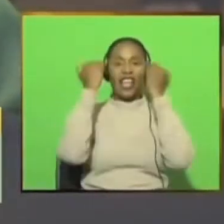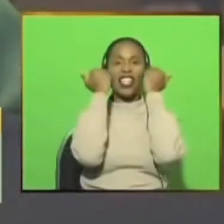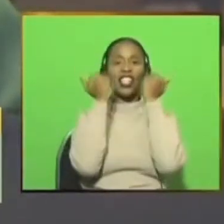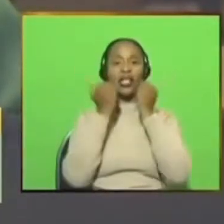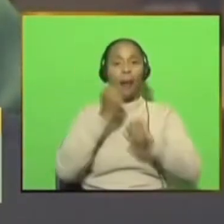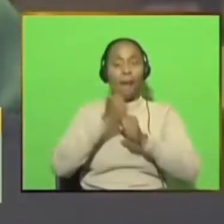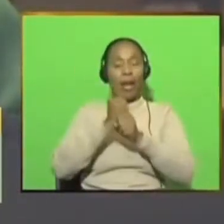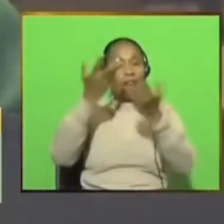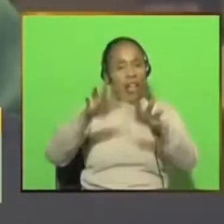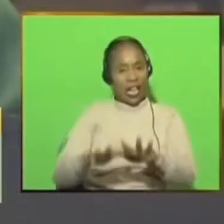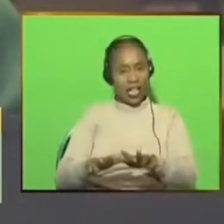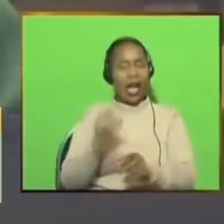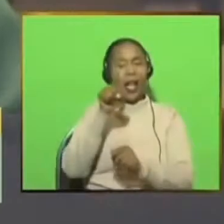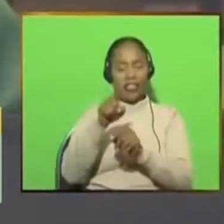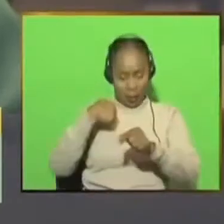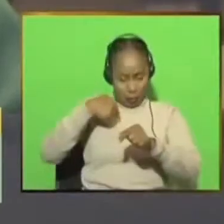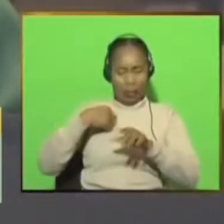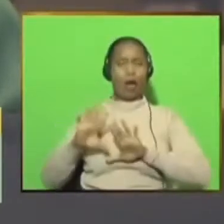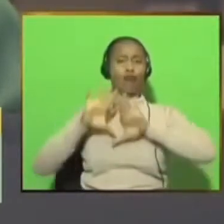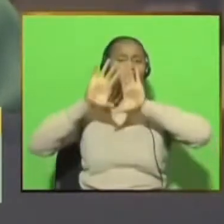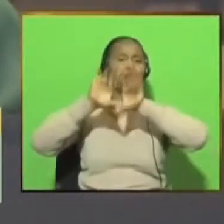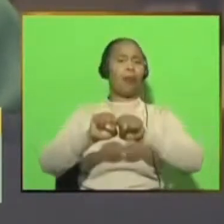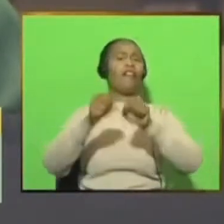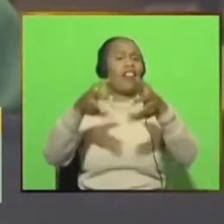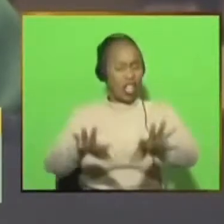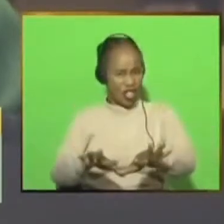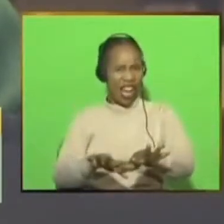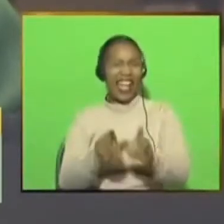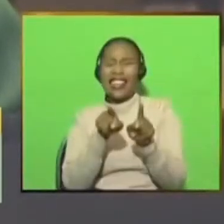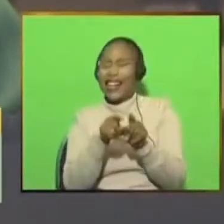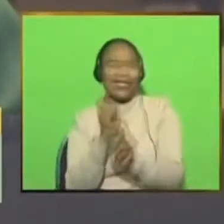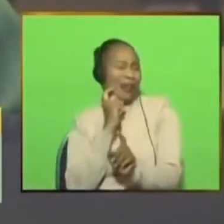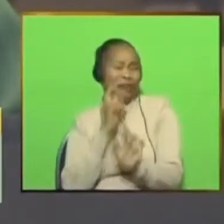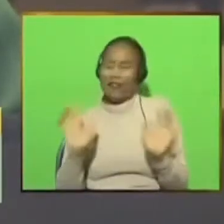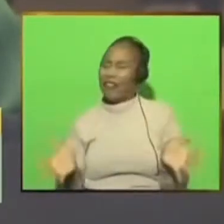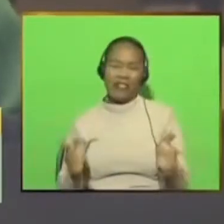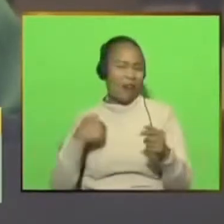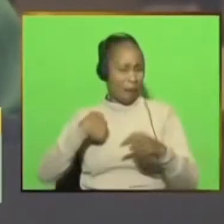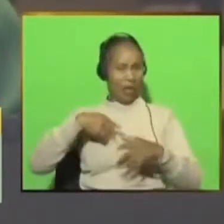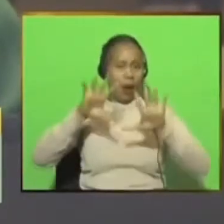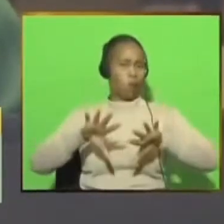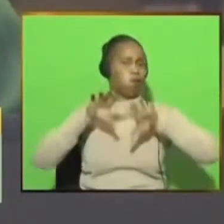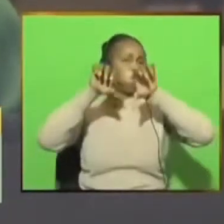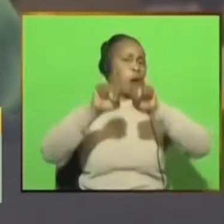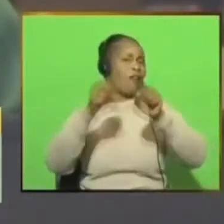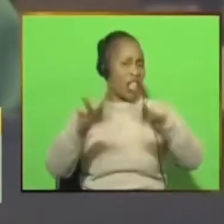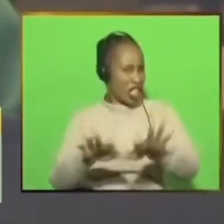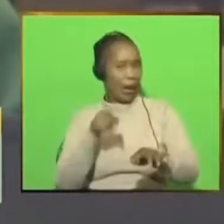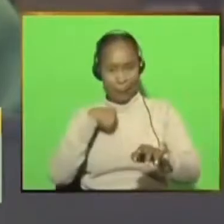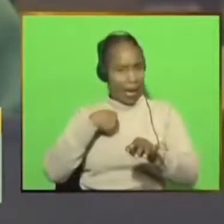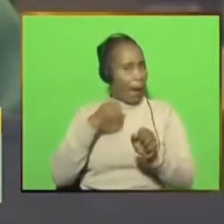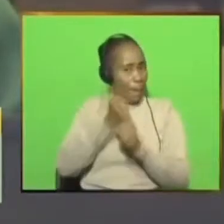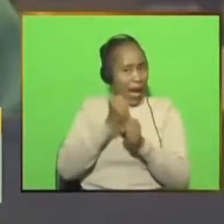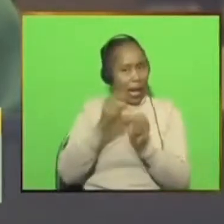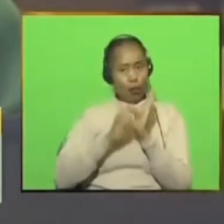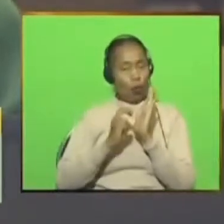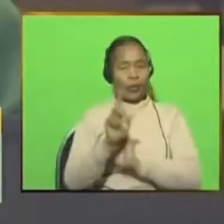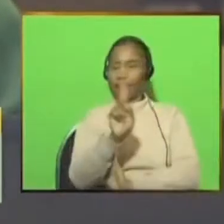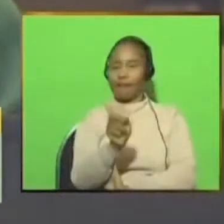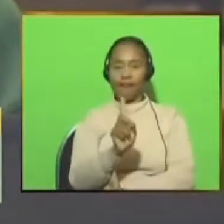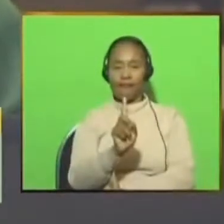which has been taken over, which has simply been taken over by me. So the rules as they